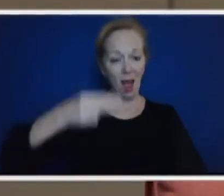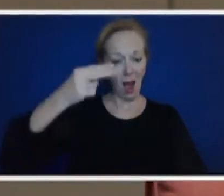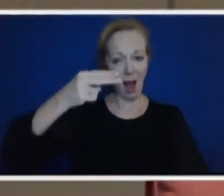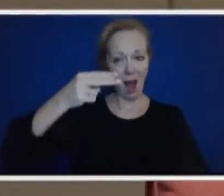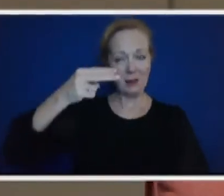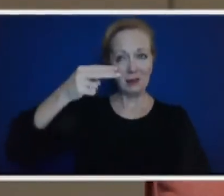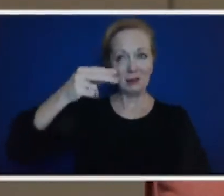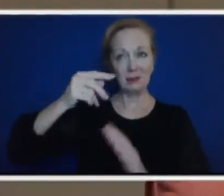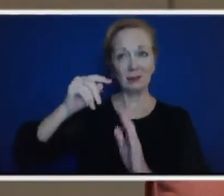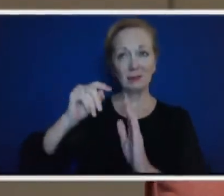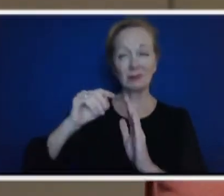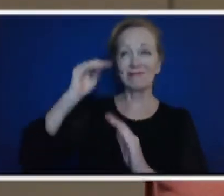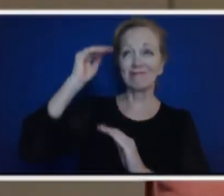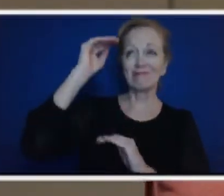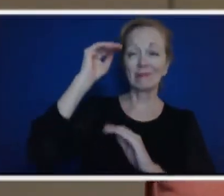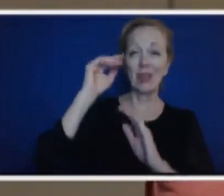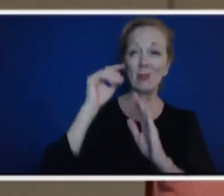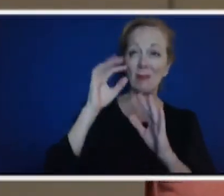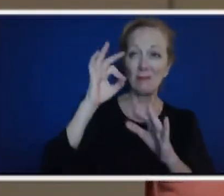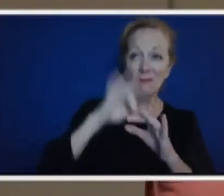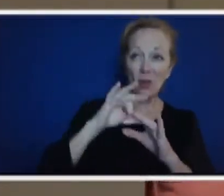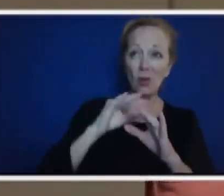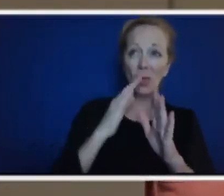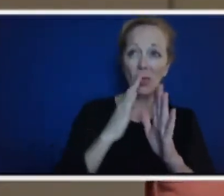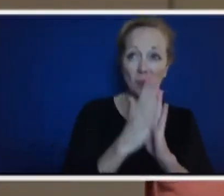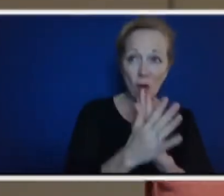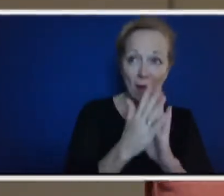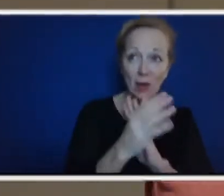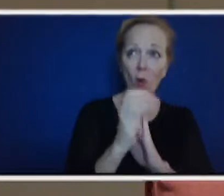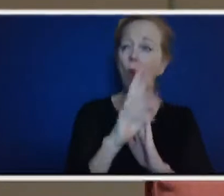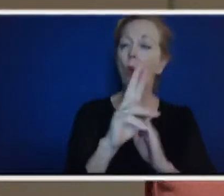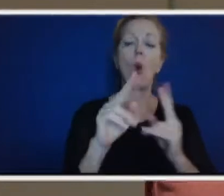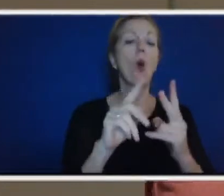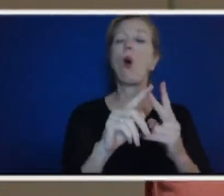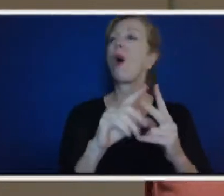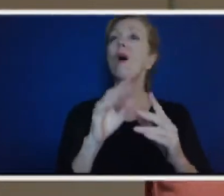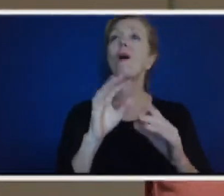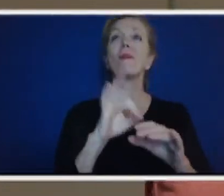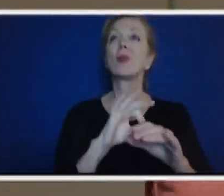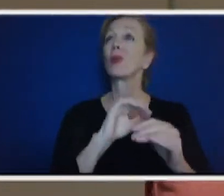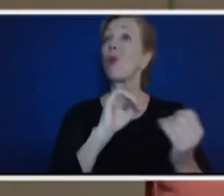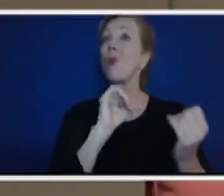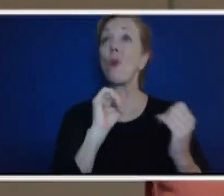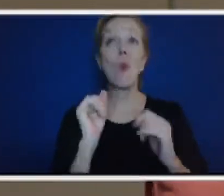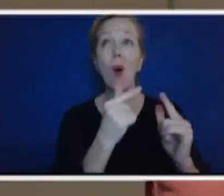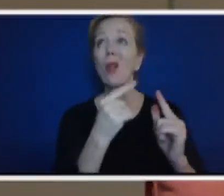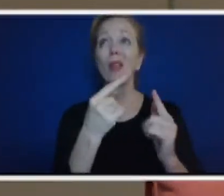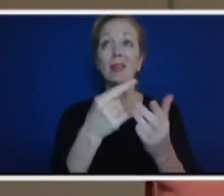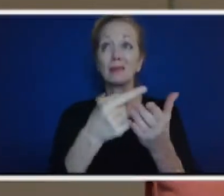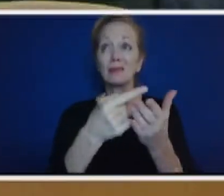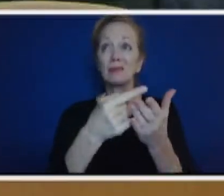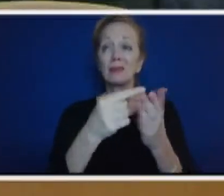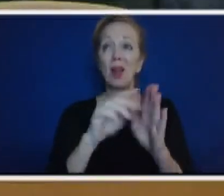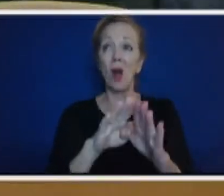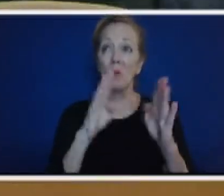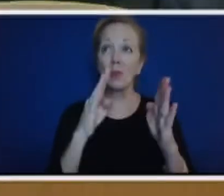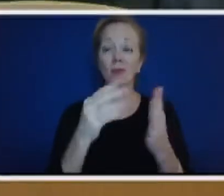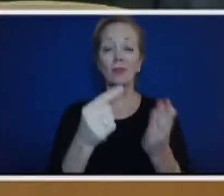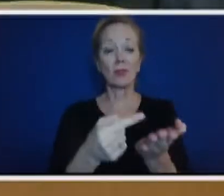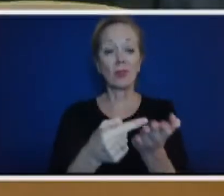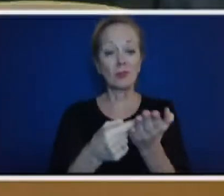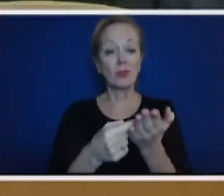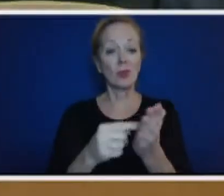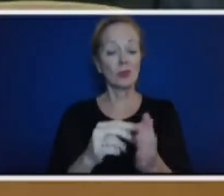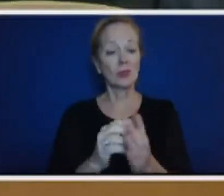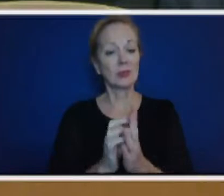the traffic, or is all of that open for negotiation? Well, we've submitted this